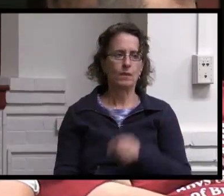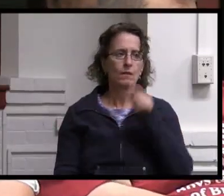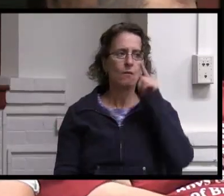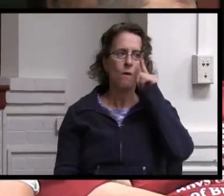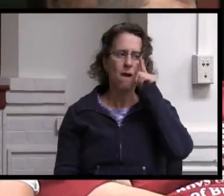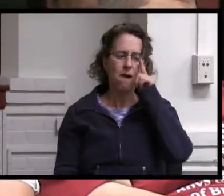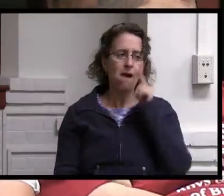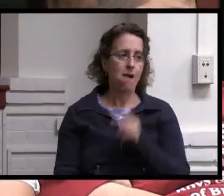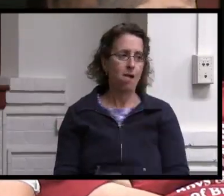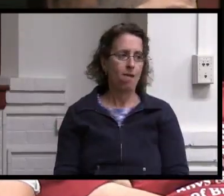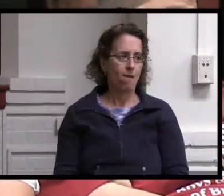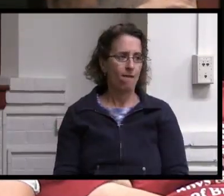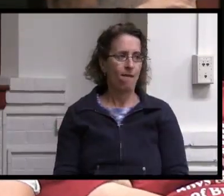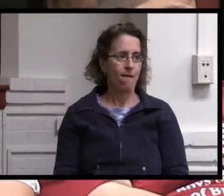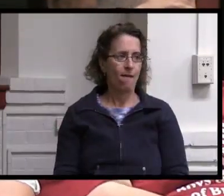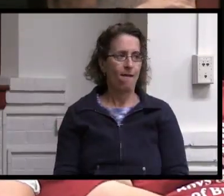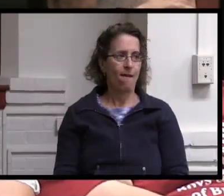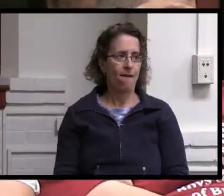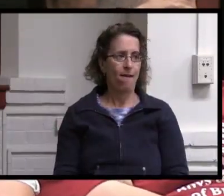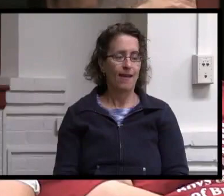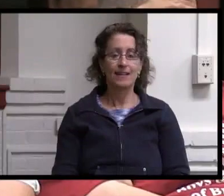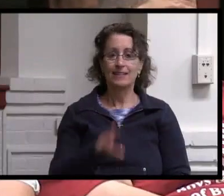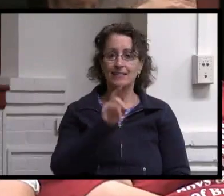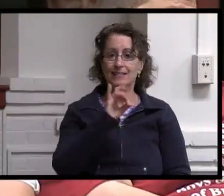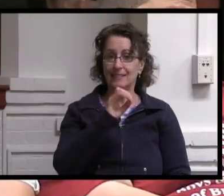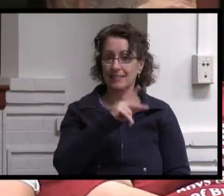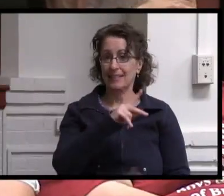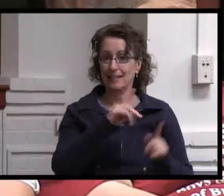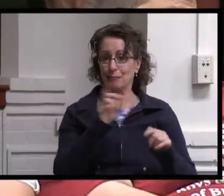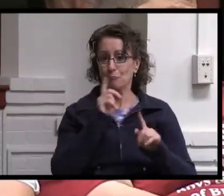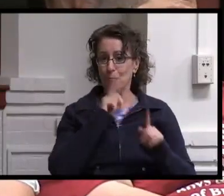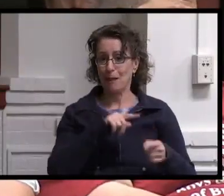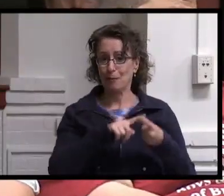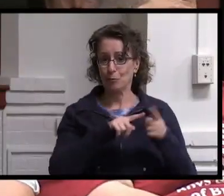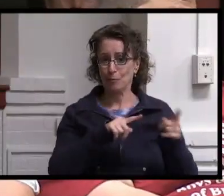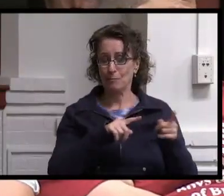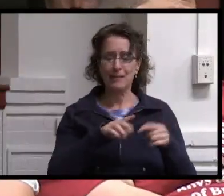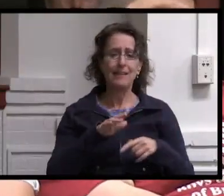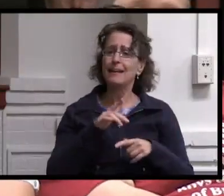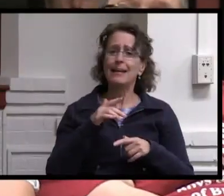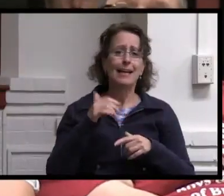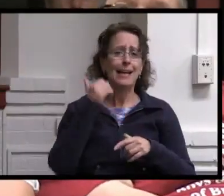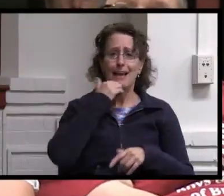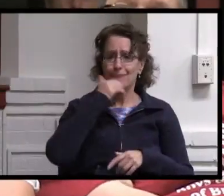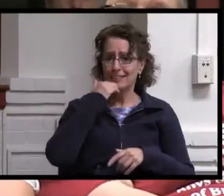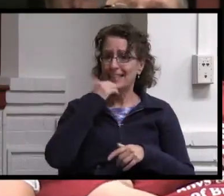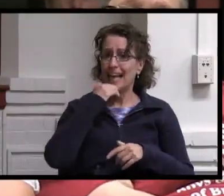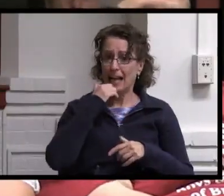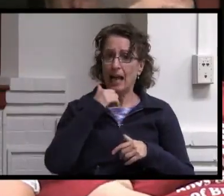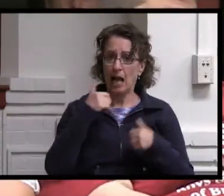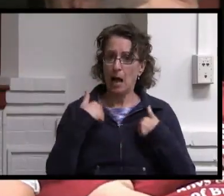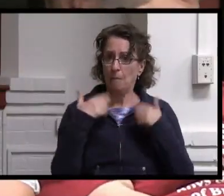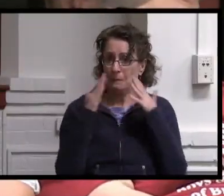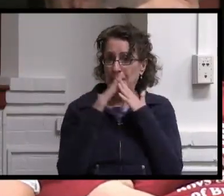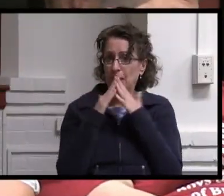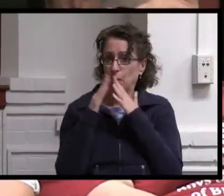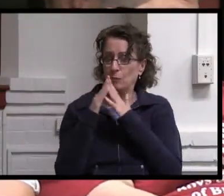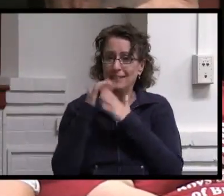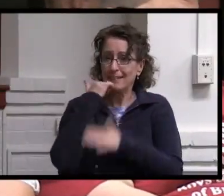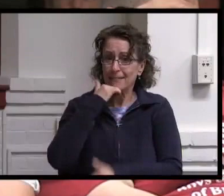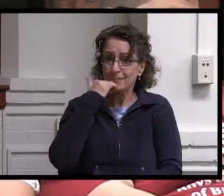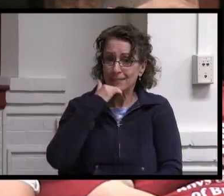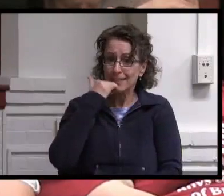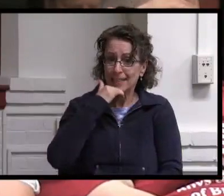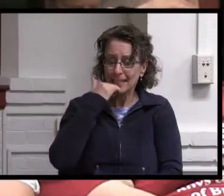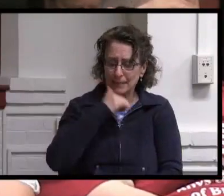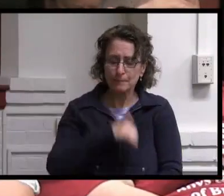said, I'm on the streets, I'm downtown every day, and I actually pass